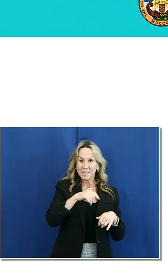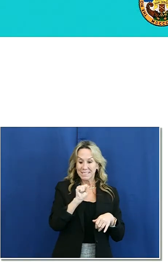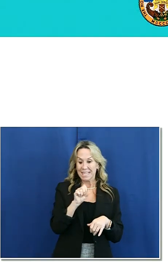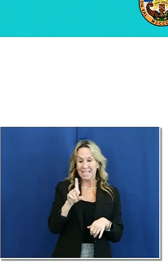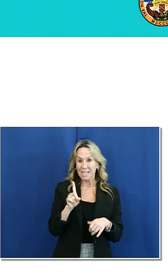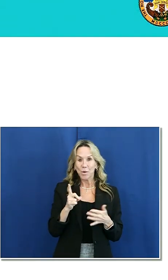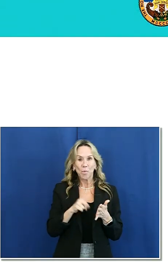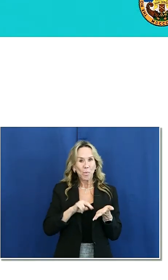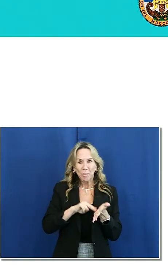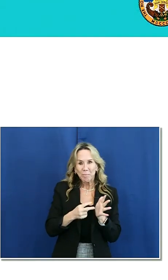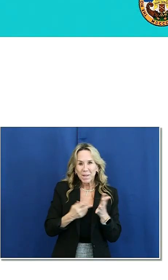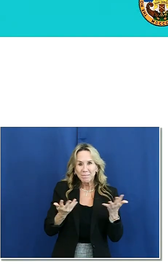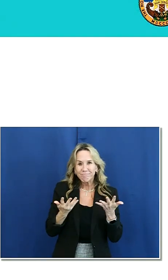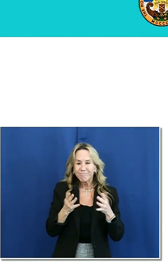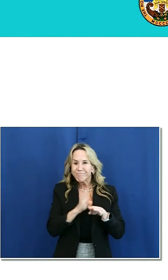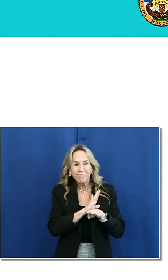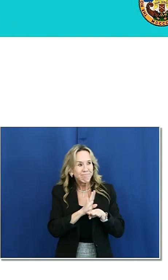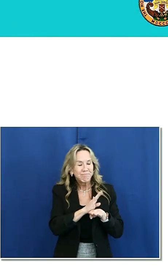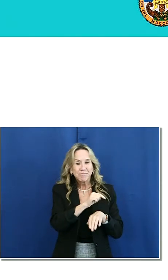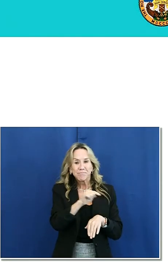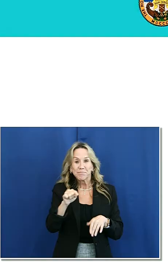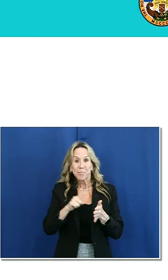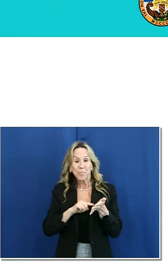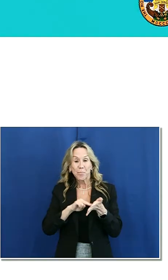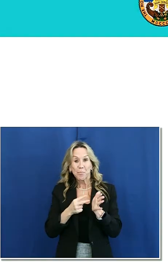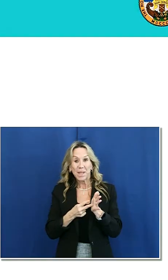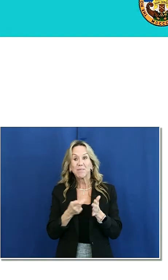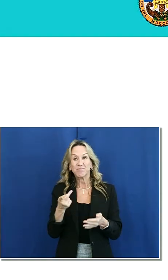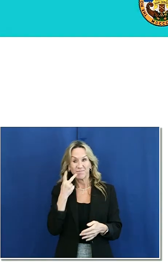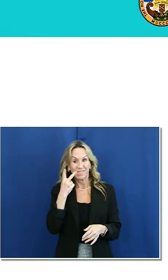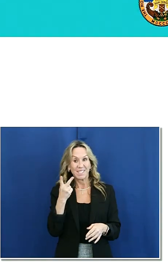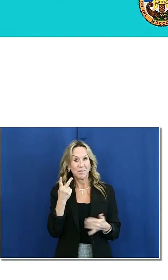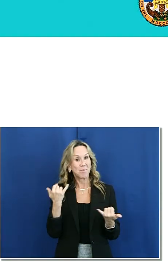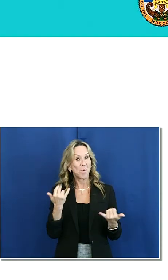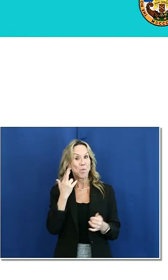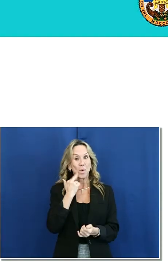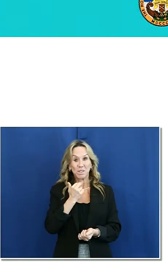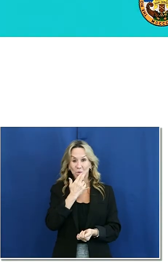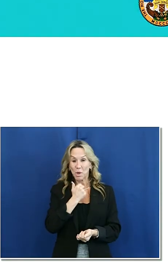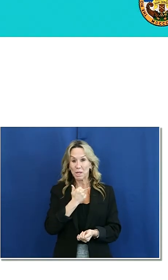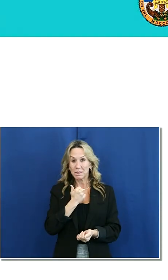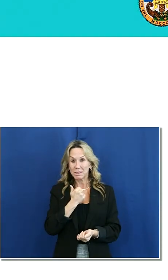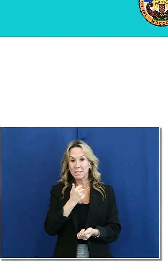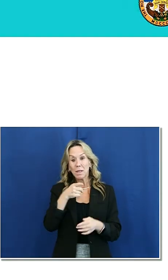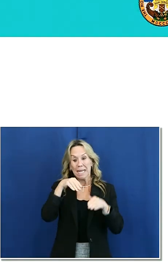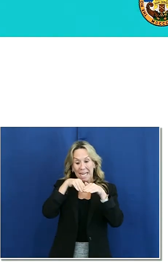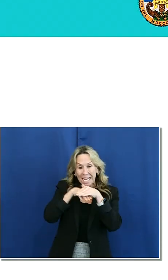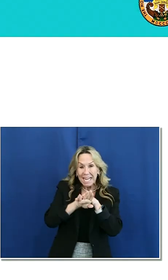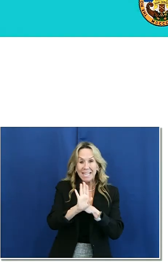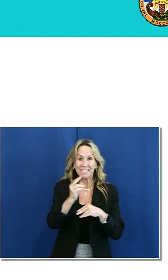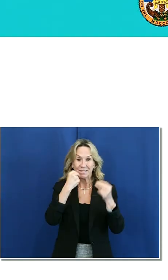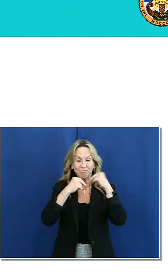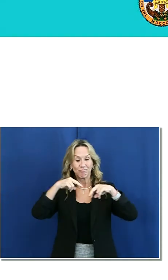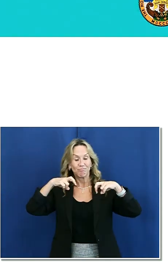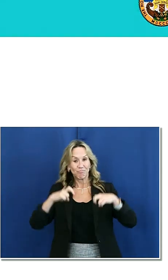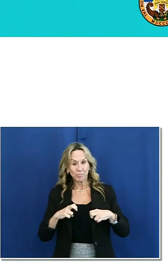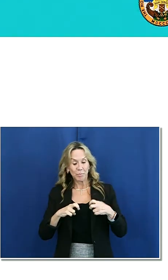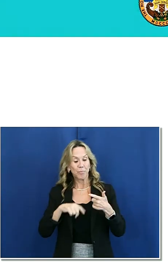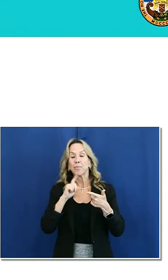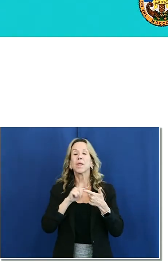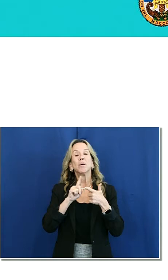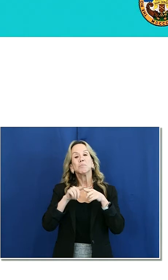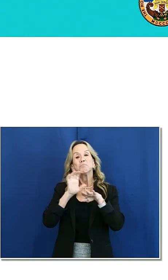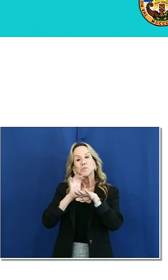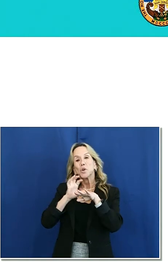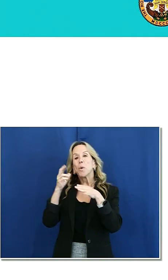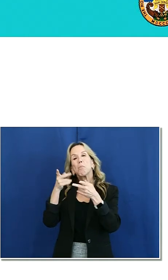Diego. This slide shows that restaurants, dining in, places of worship, movie